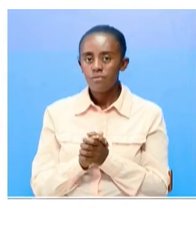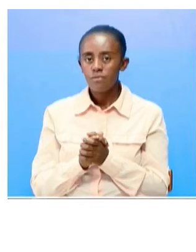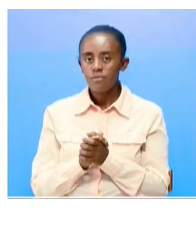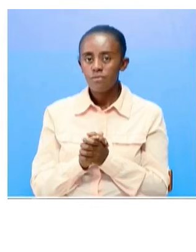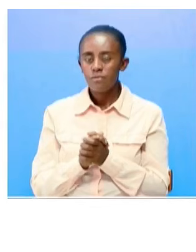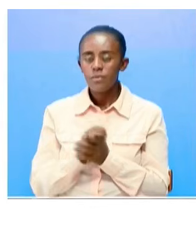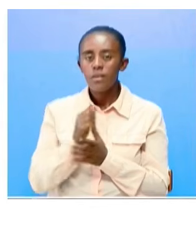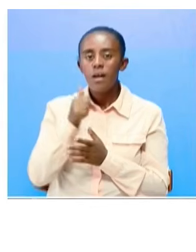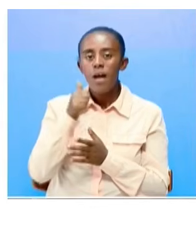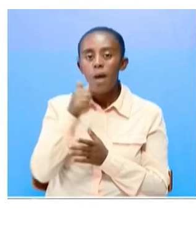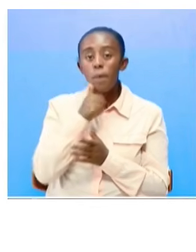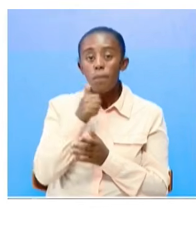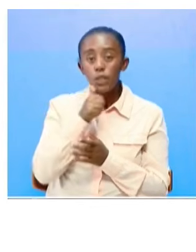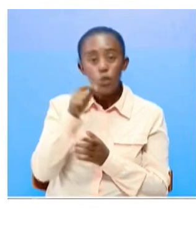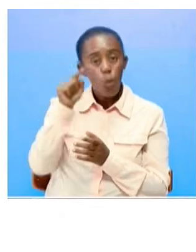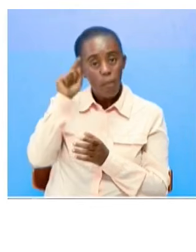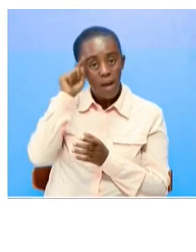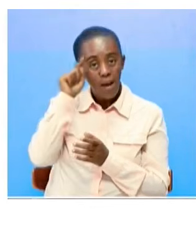Abebech